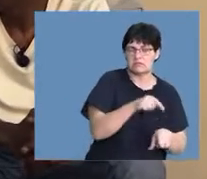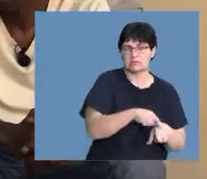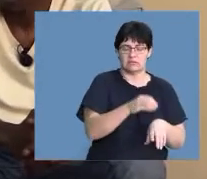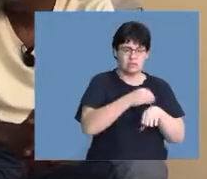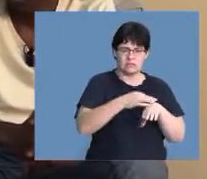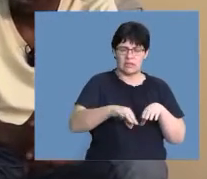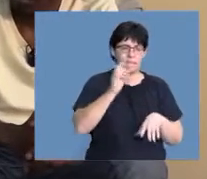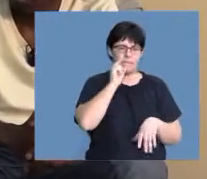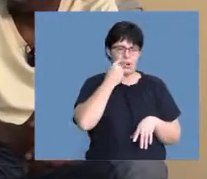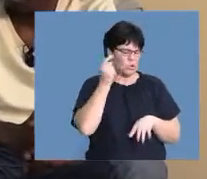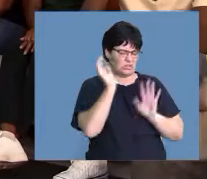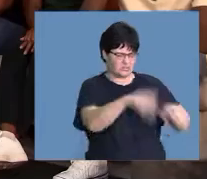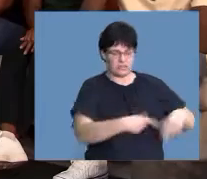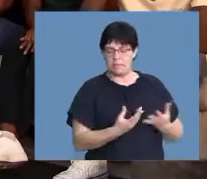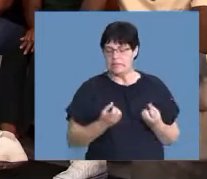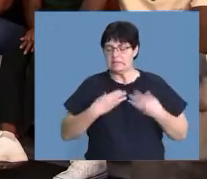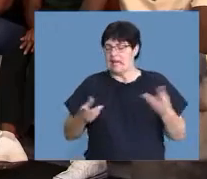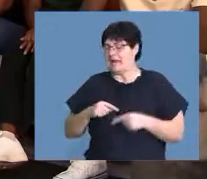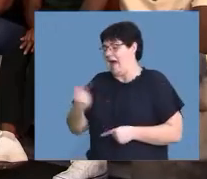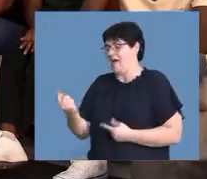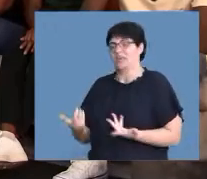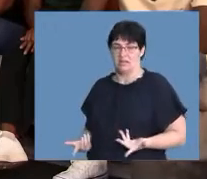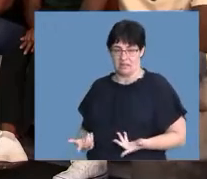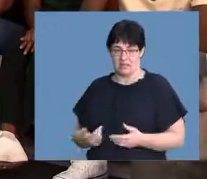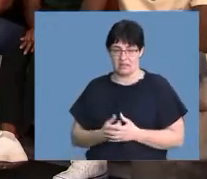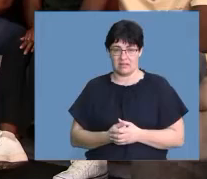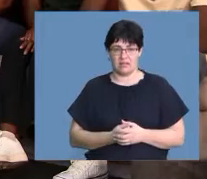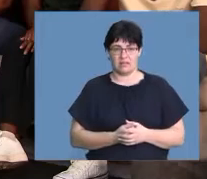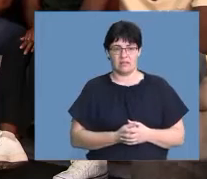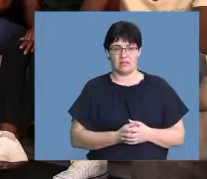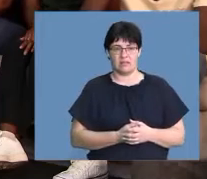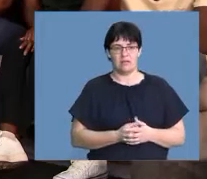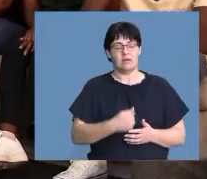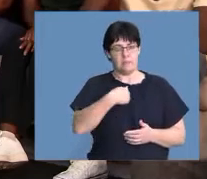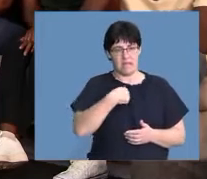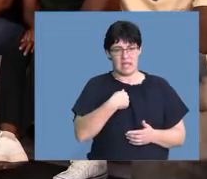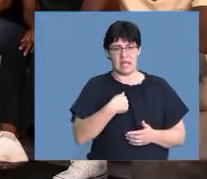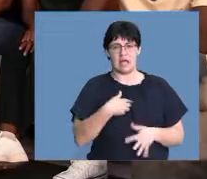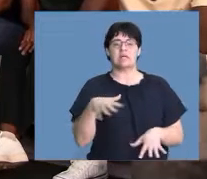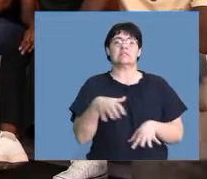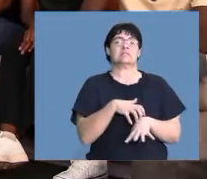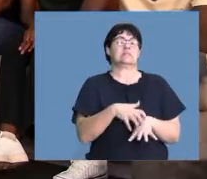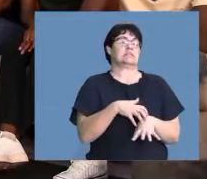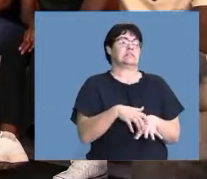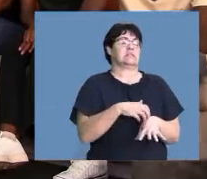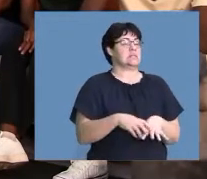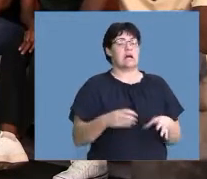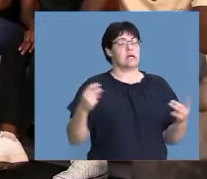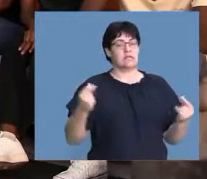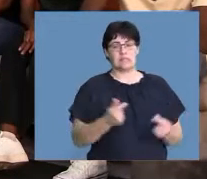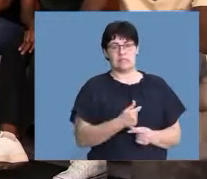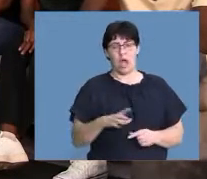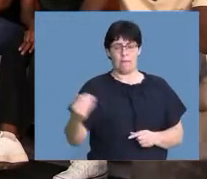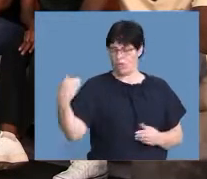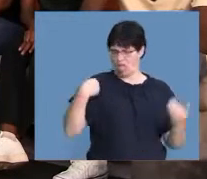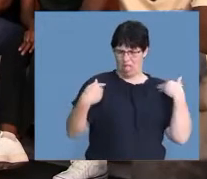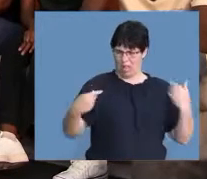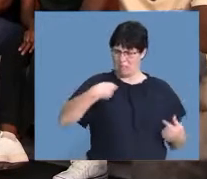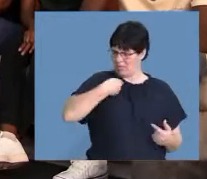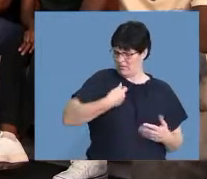bored. Then I just start something else. Okay. I get super irritable and I just don't want anybody around